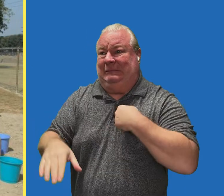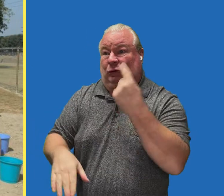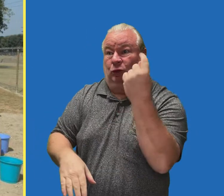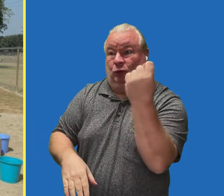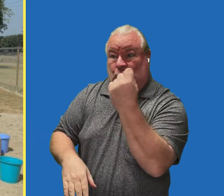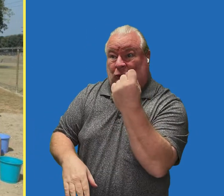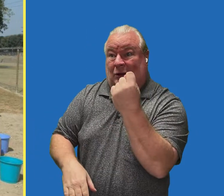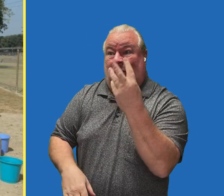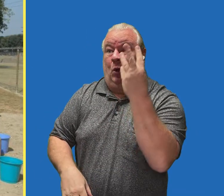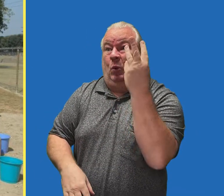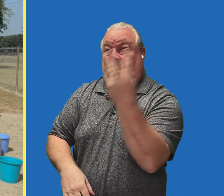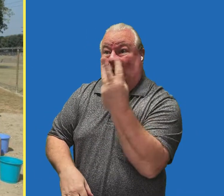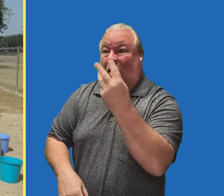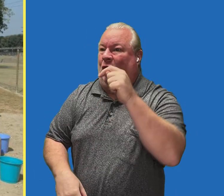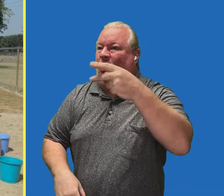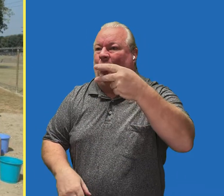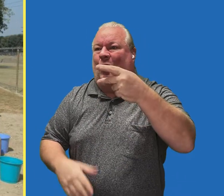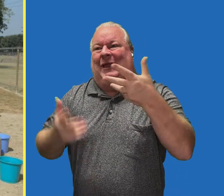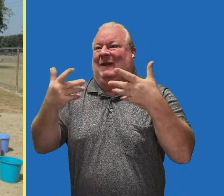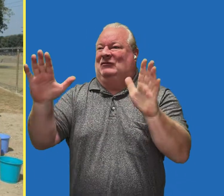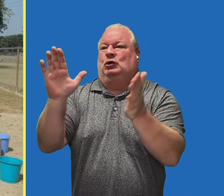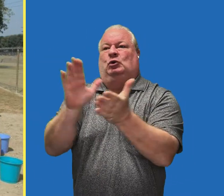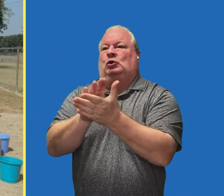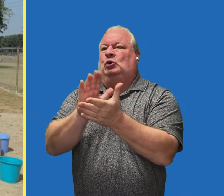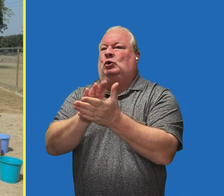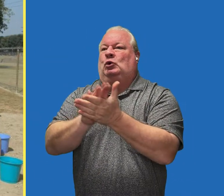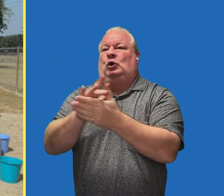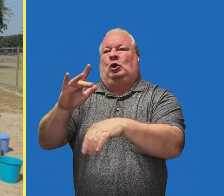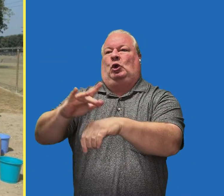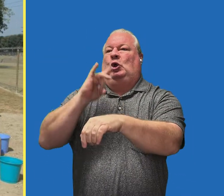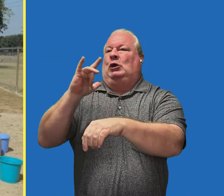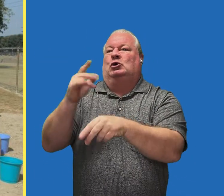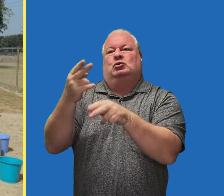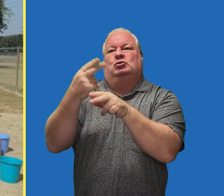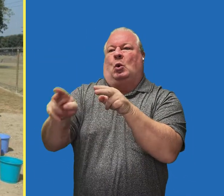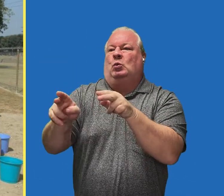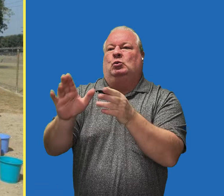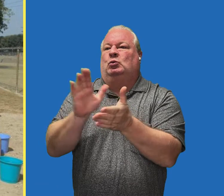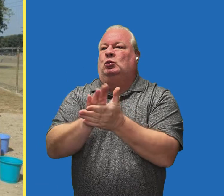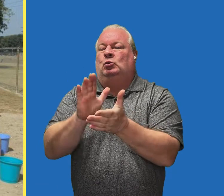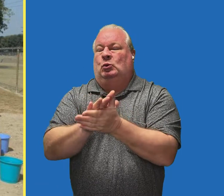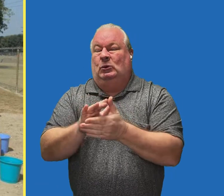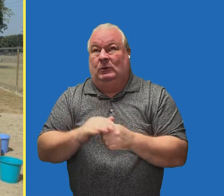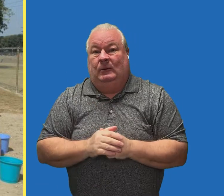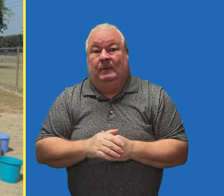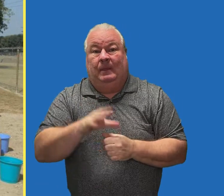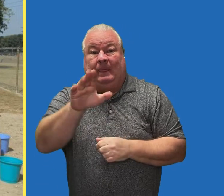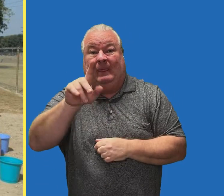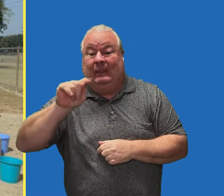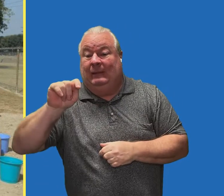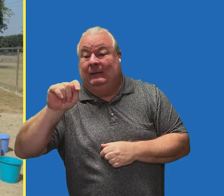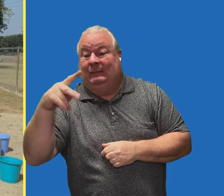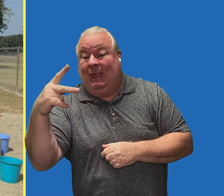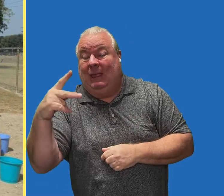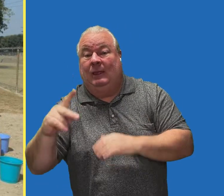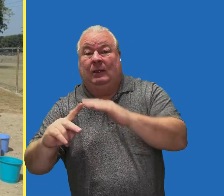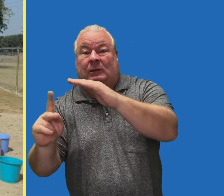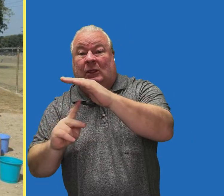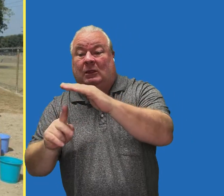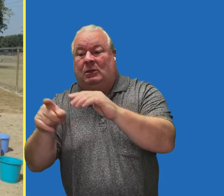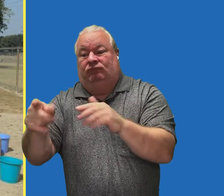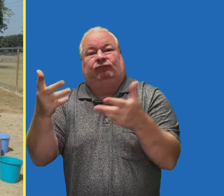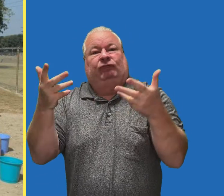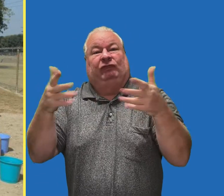Tuesday, Wednesday and Thursday, you will have minimum day schedule. If you are in TK or